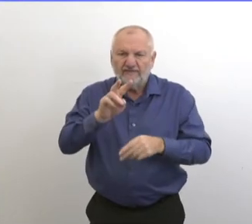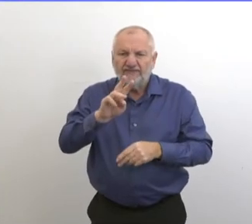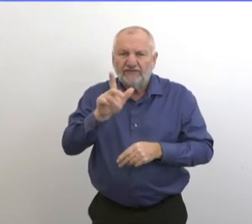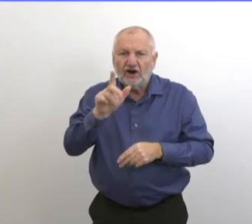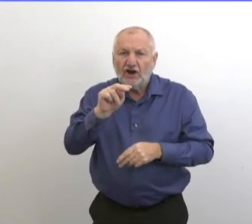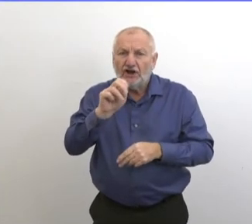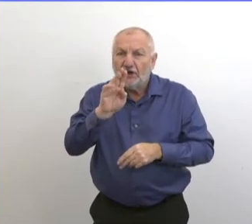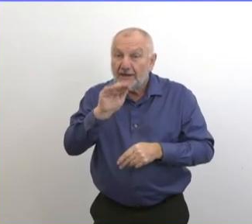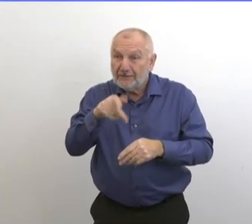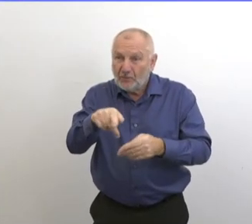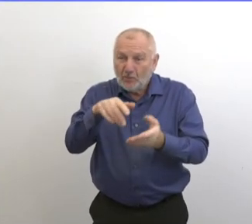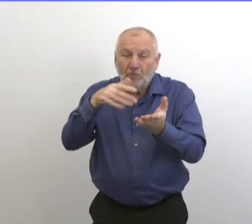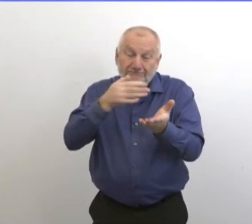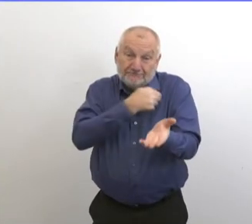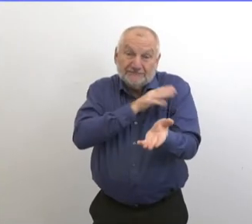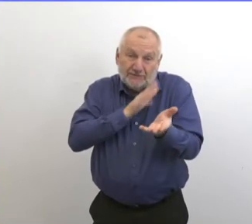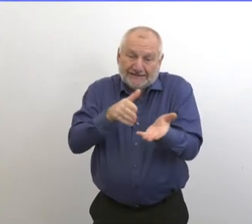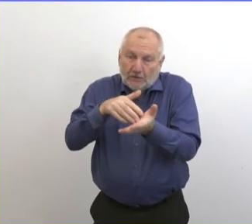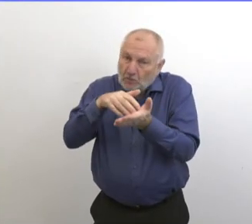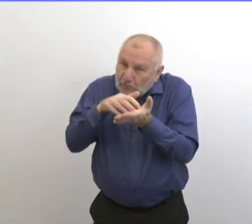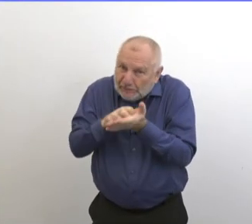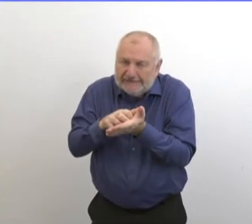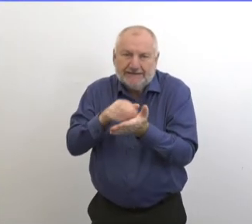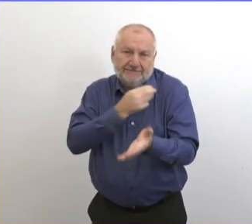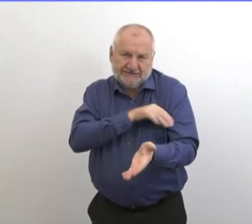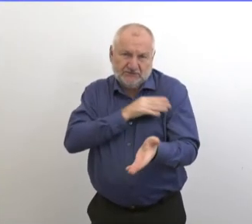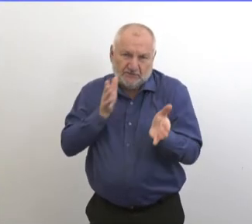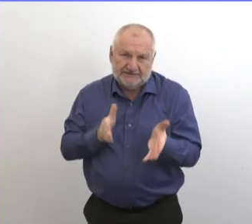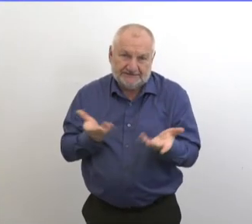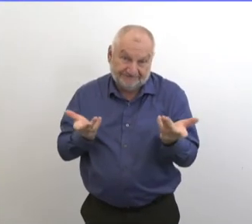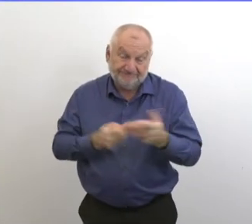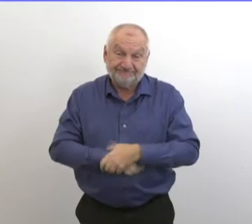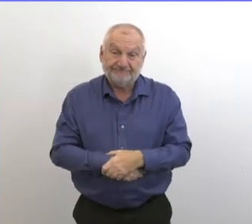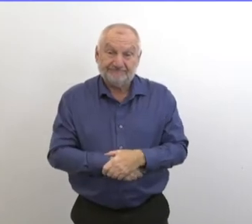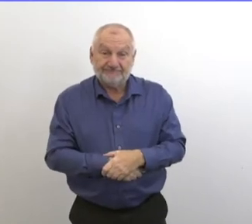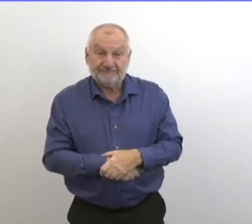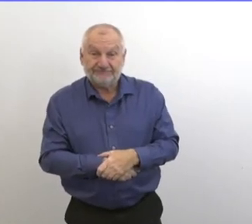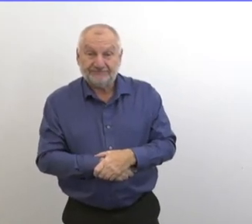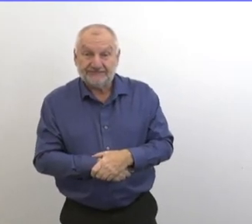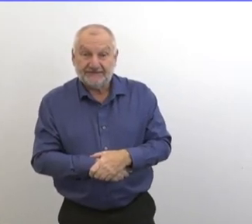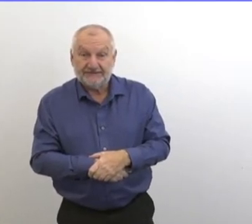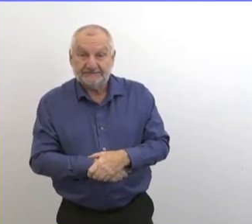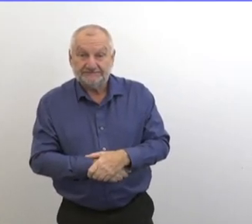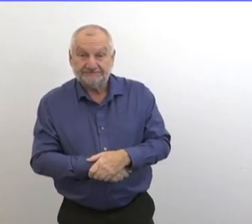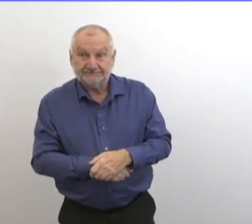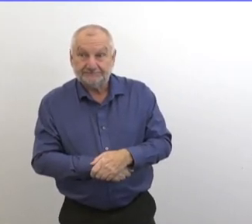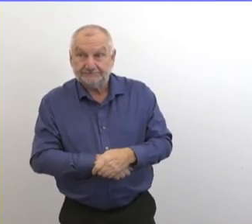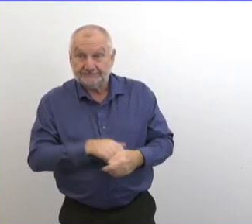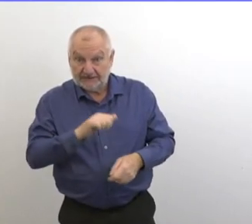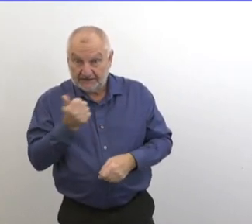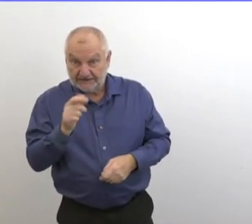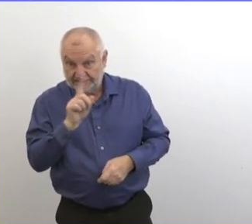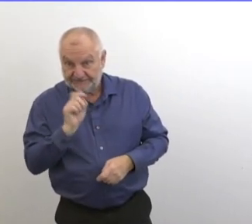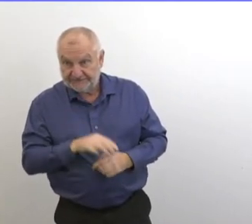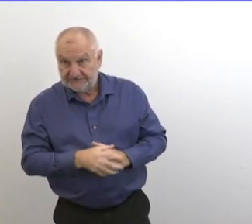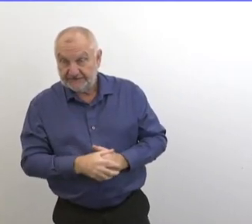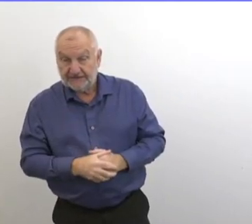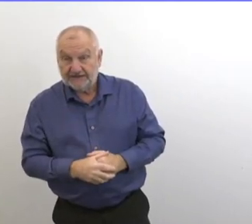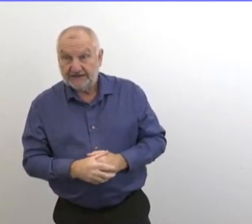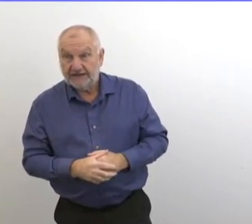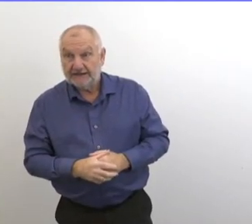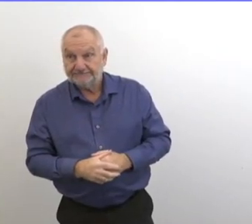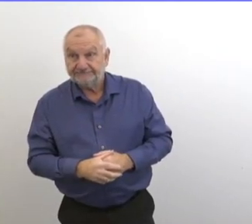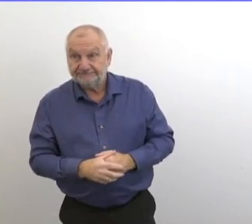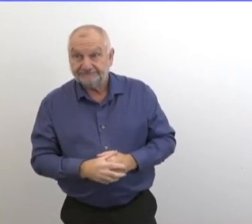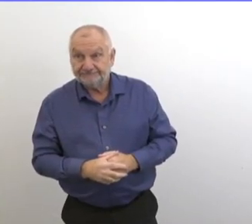And in relation to that, you know, speaking to people who have residents in care homes and care home workers themselves, they're saying that